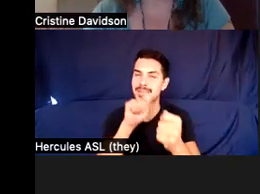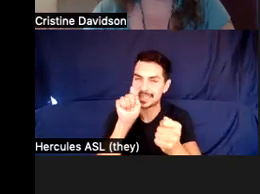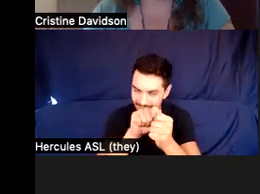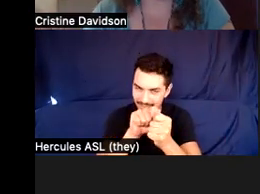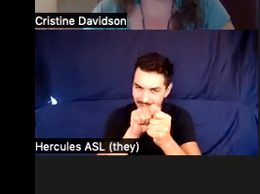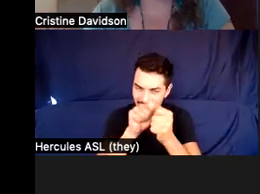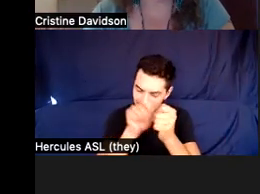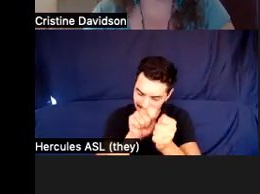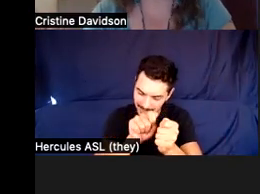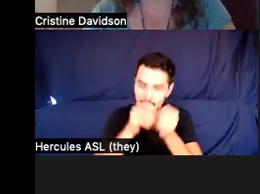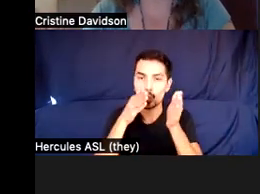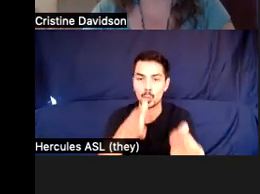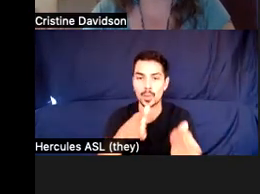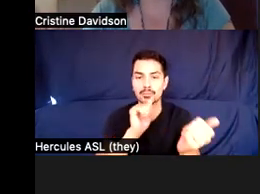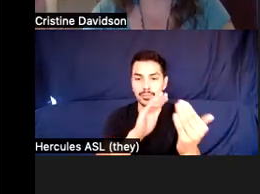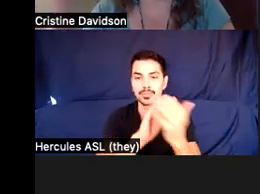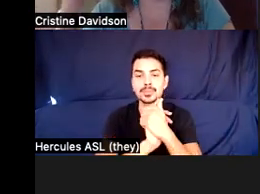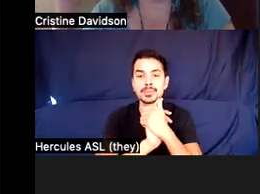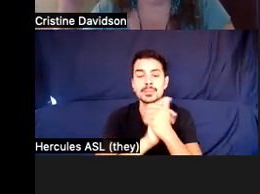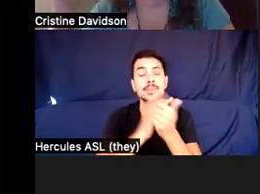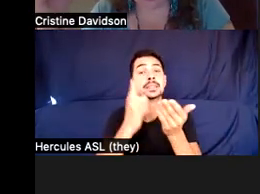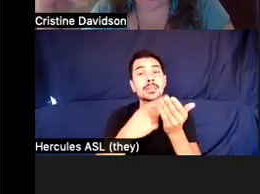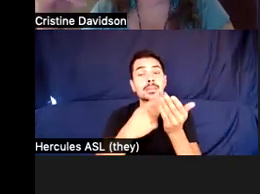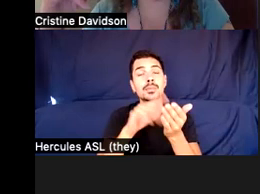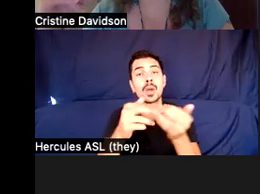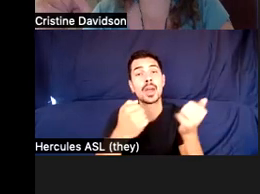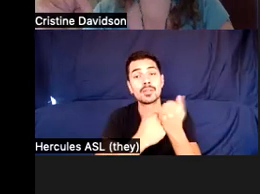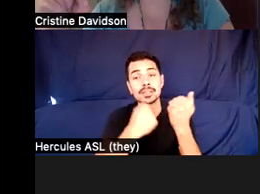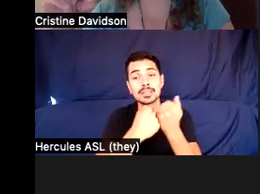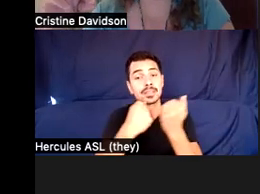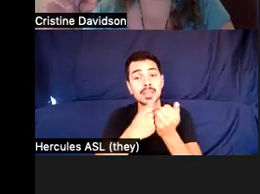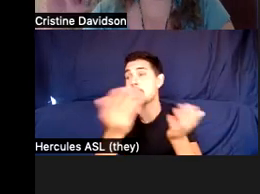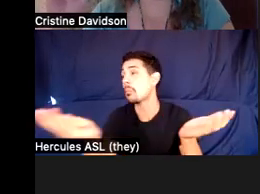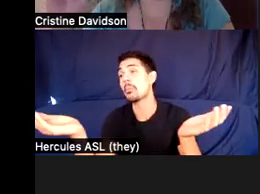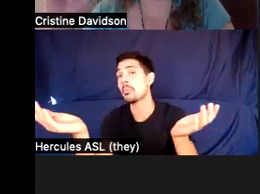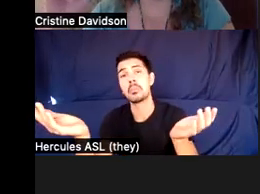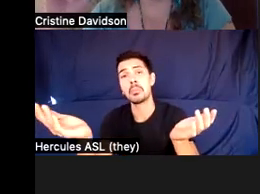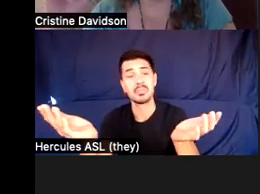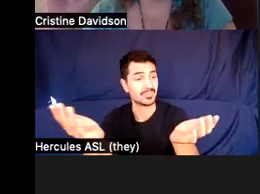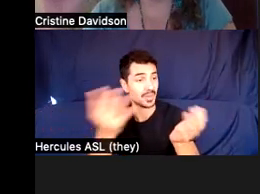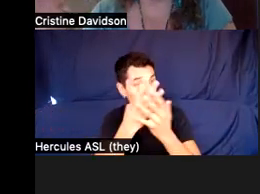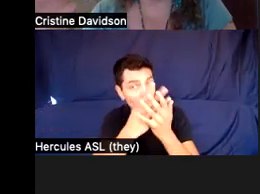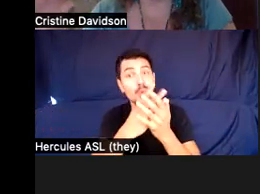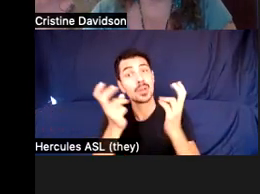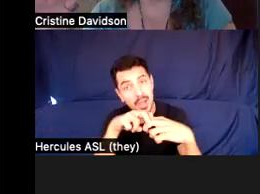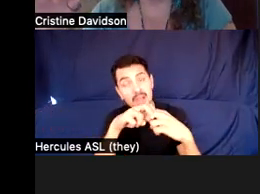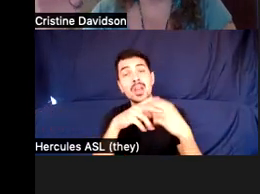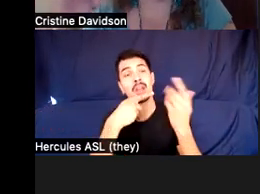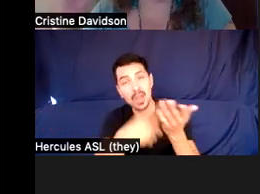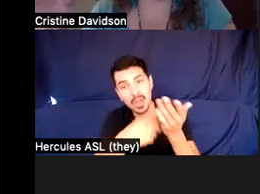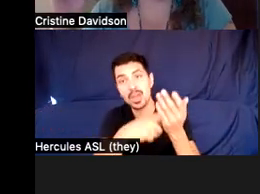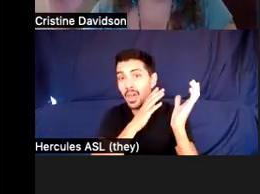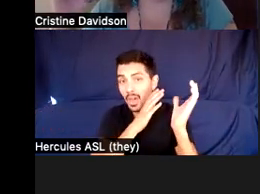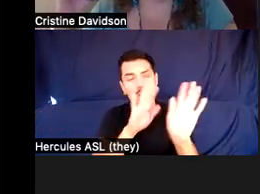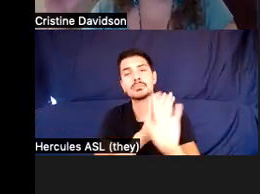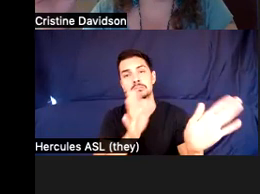same principle, but we are not having to fill out an intake form, or we're not having to do the